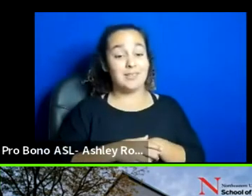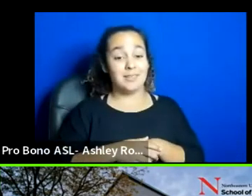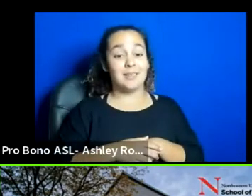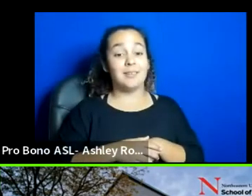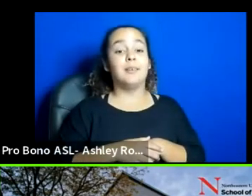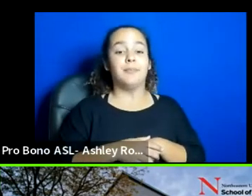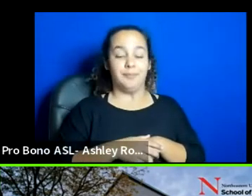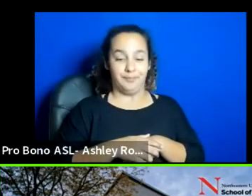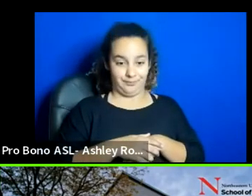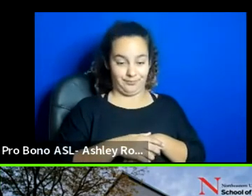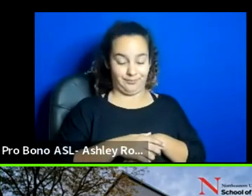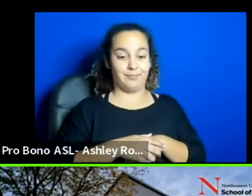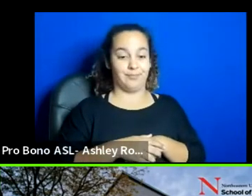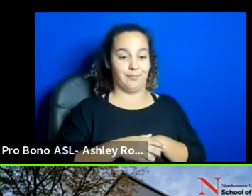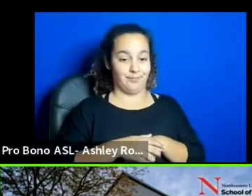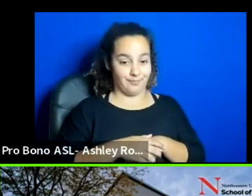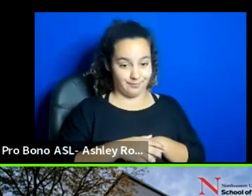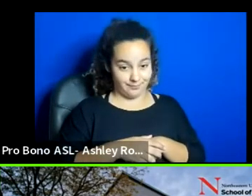fulcrum, the Ring case,